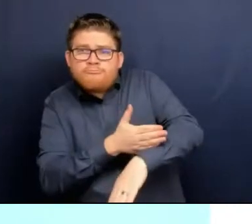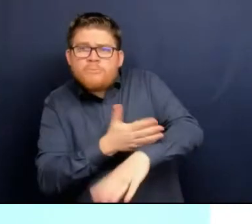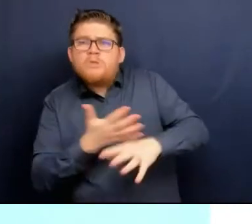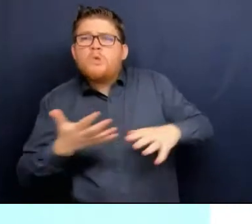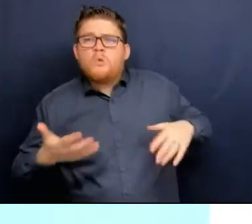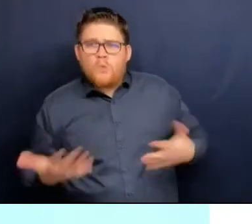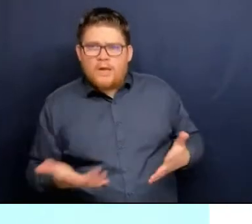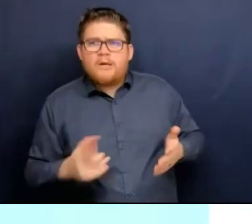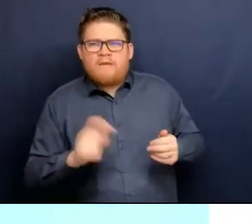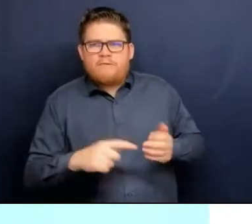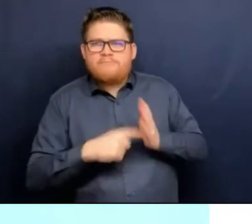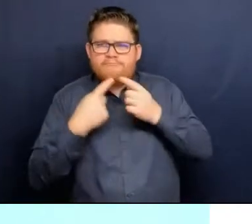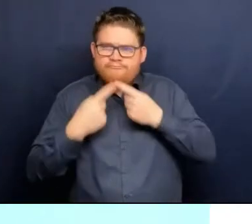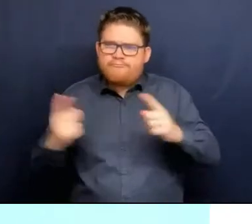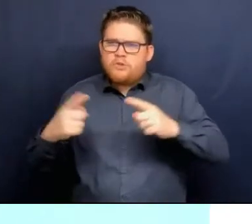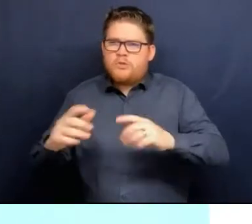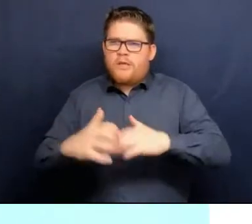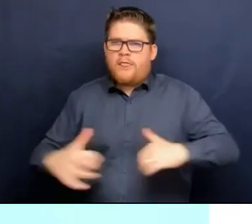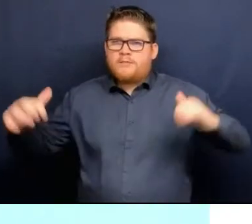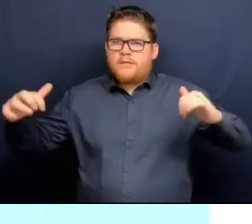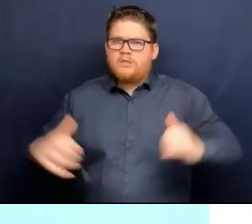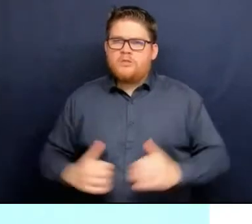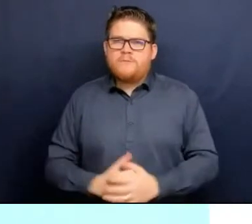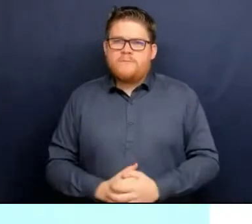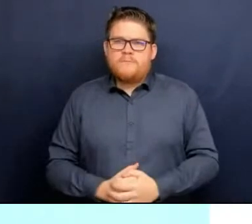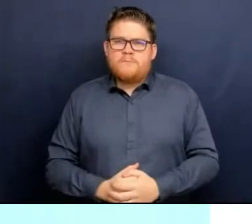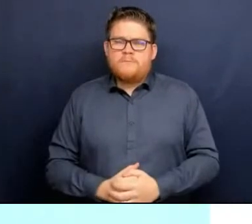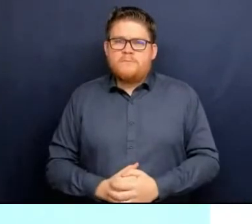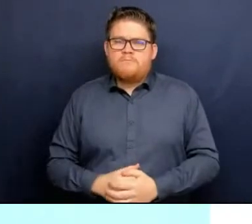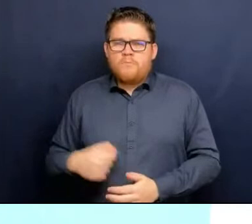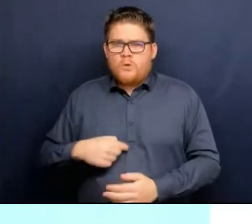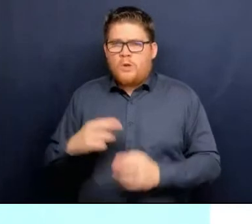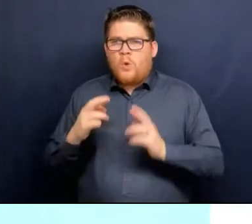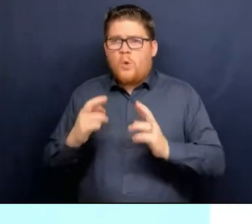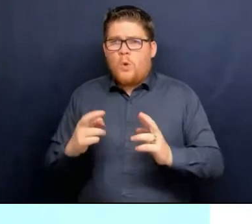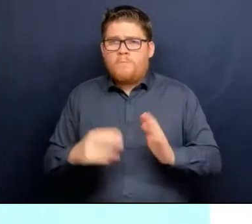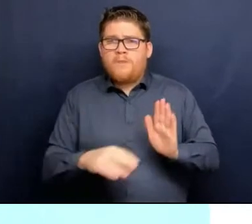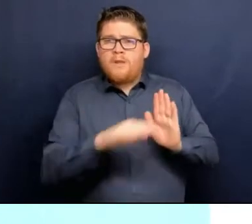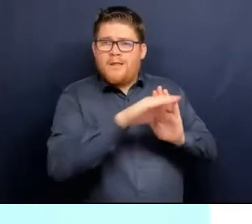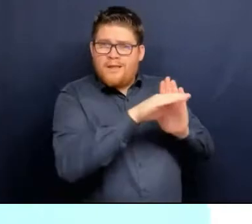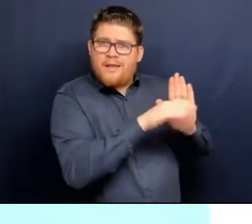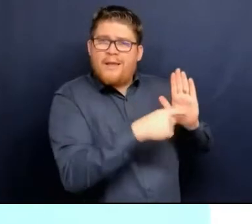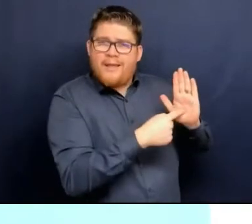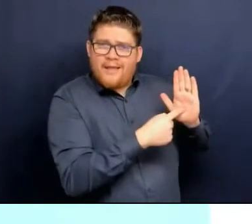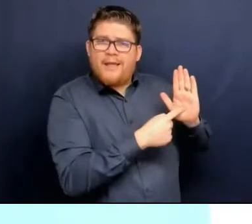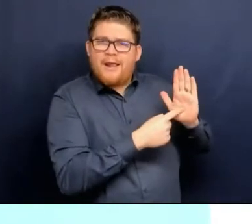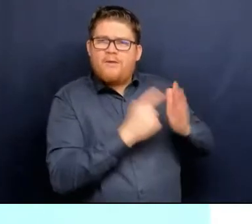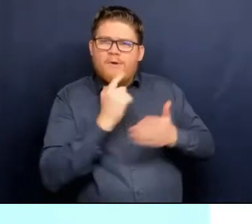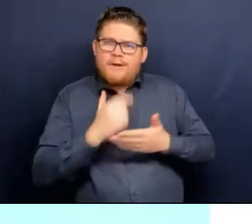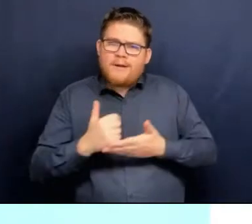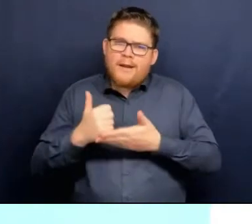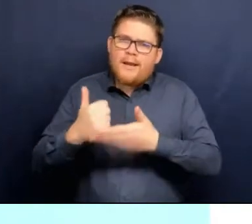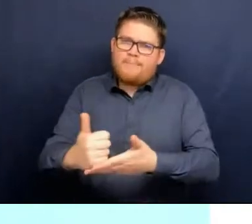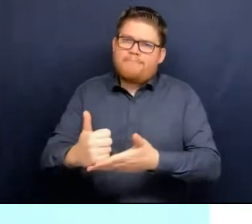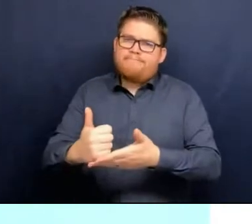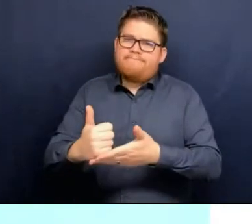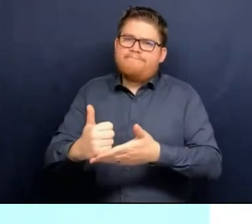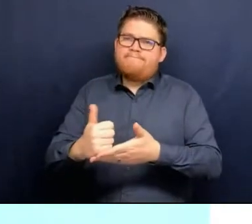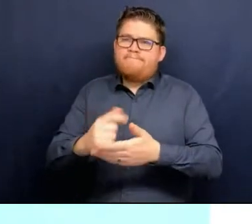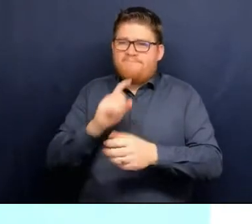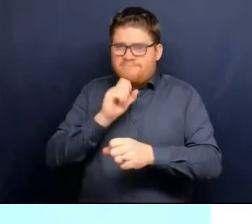work, including the realization that the justice strategy must be fully implemented now. So we are here today with